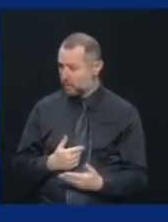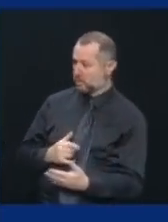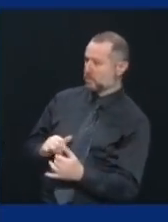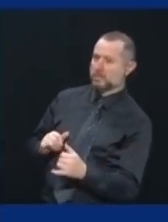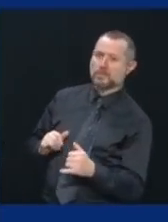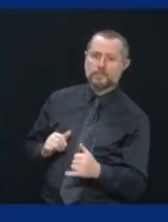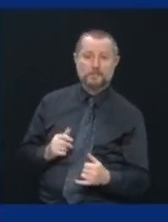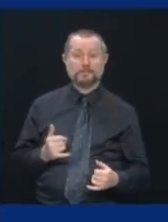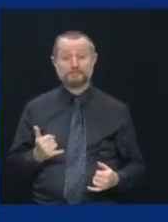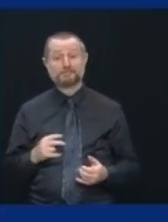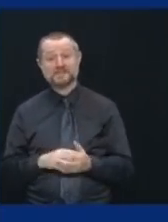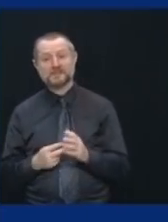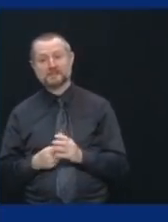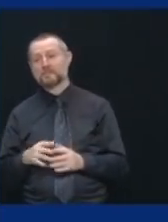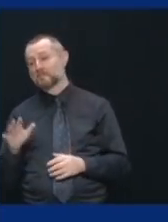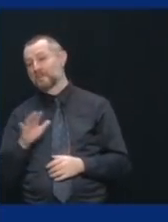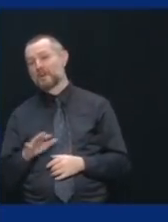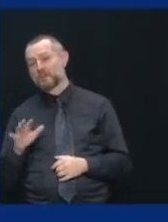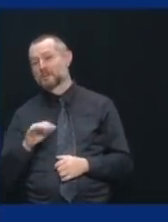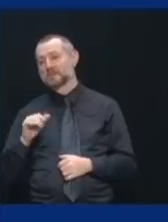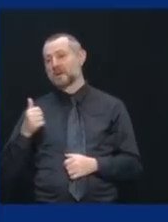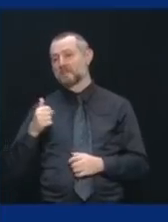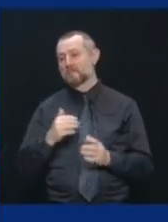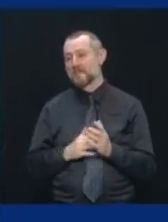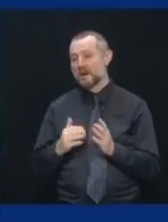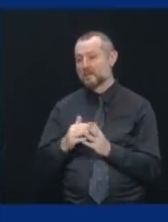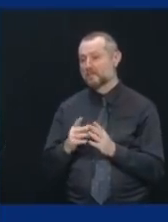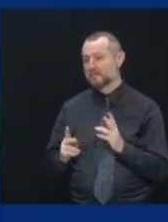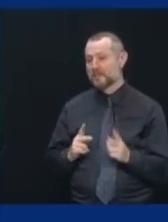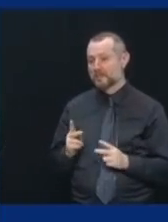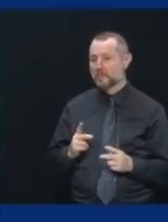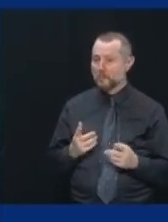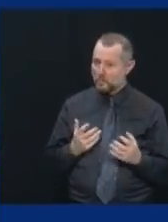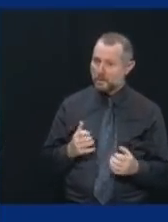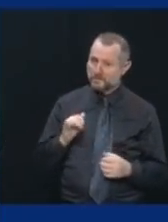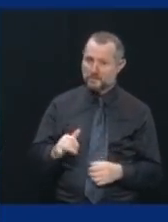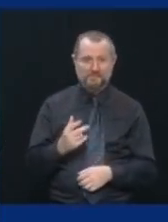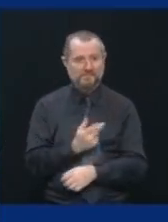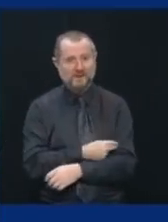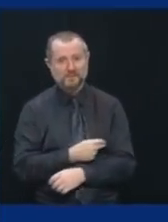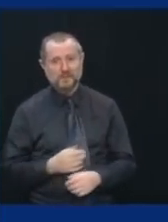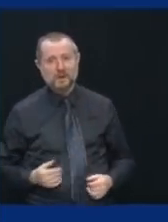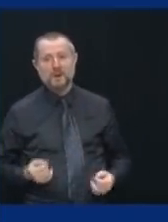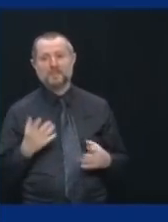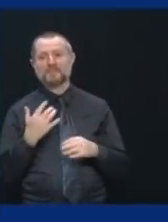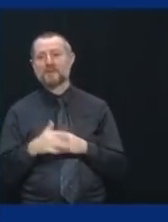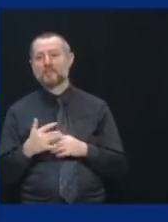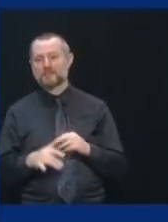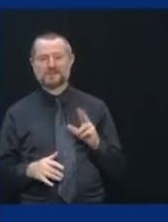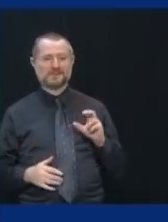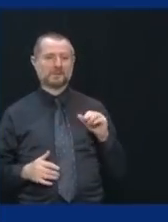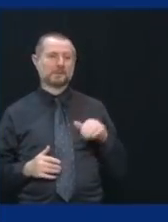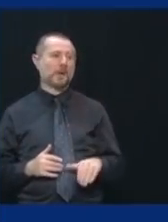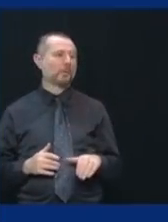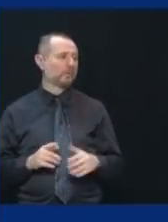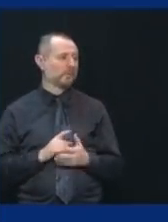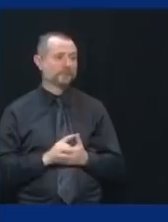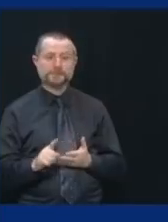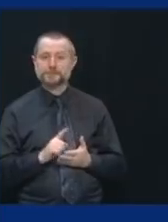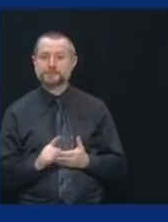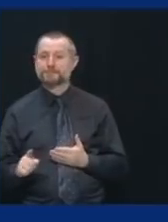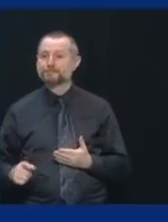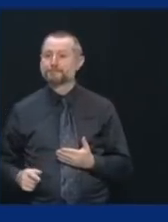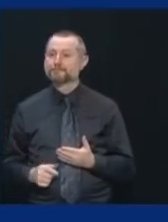have roughly 10 million people every week chasing 300,000 vaccines. And you have people who sit on a